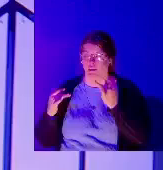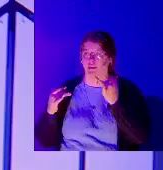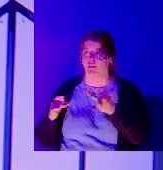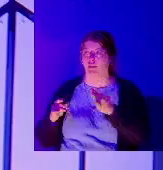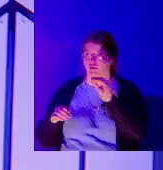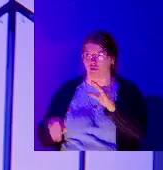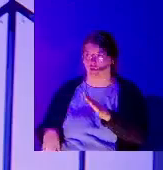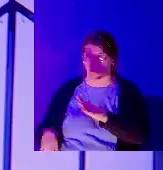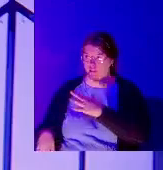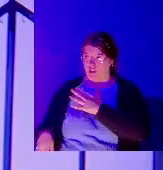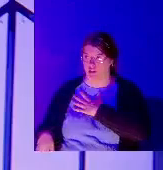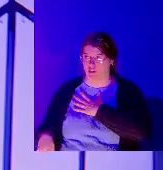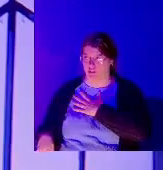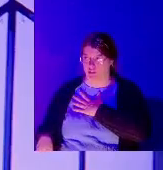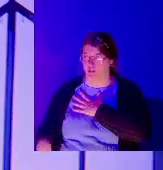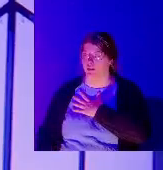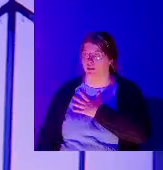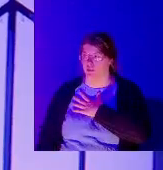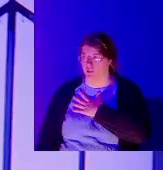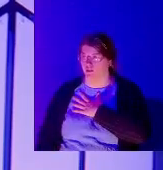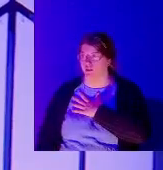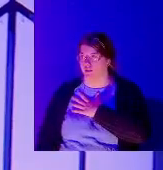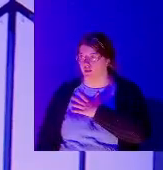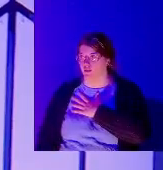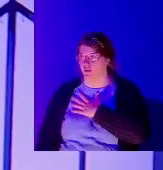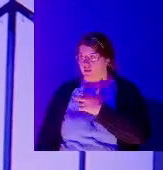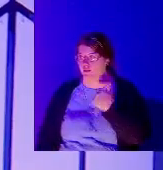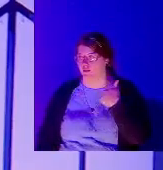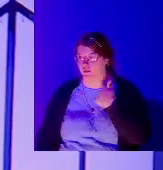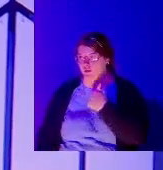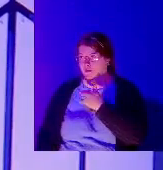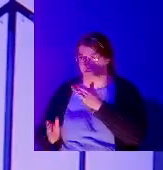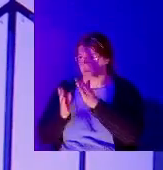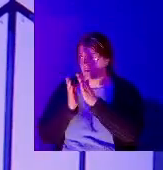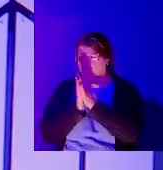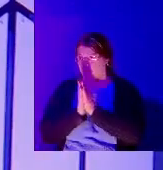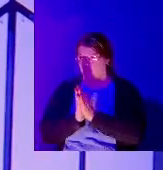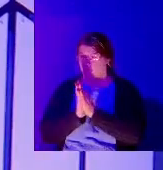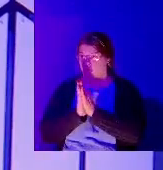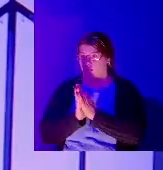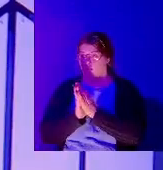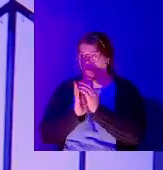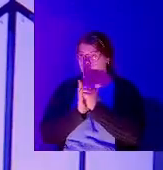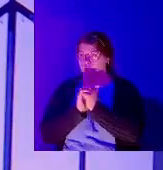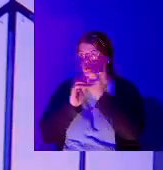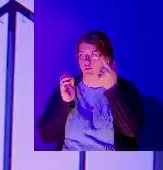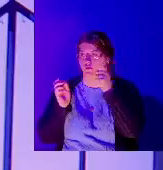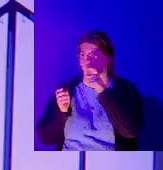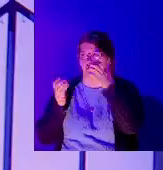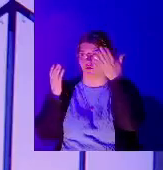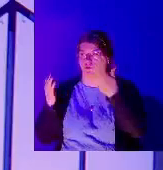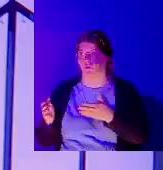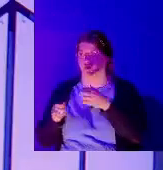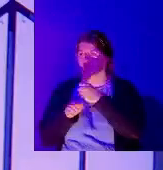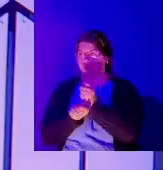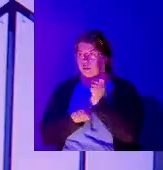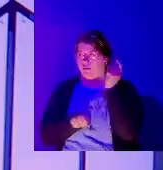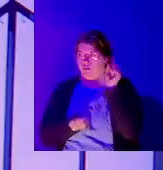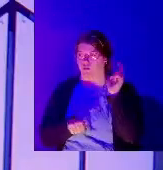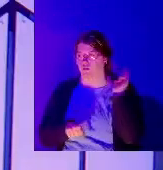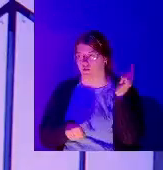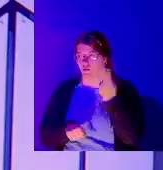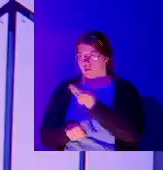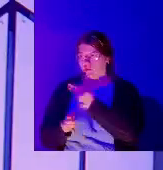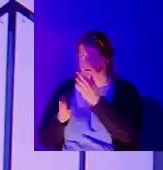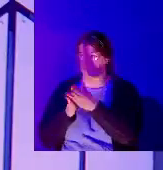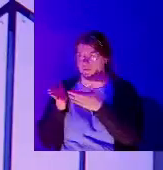we would recognize who you are and how you fight for us. And no matter how much we try to do on our own, Lord God, we just ask